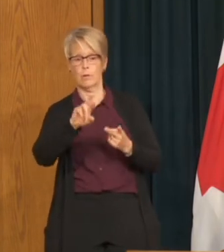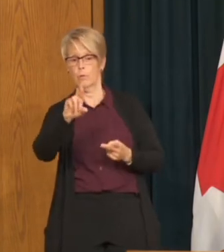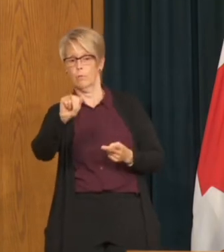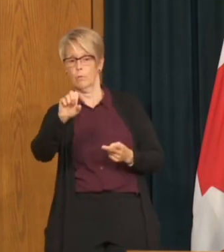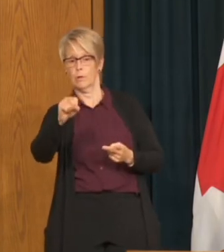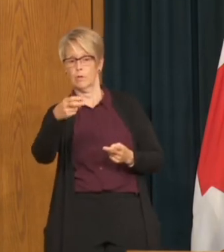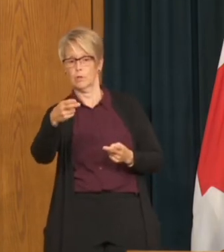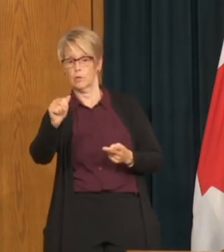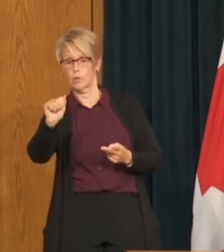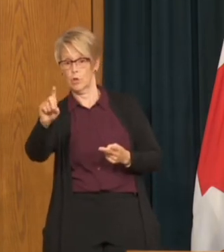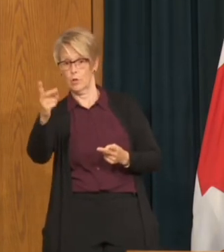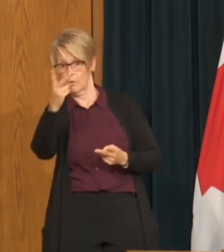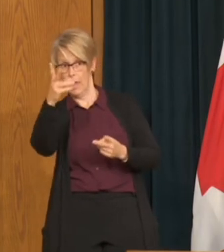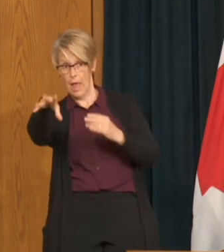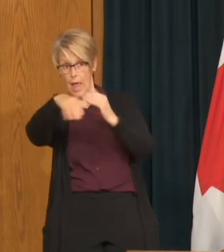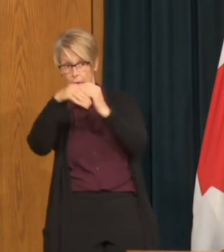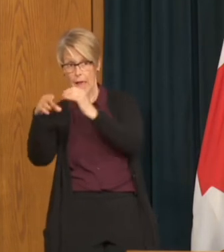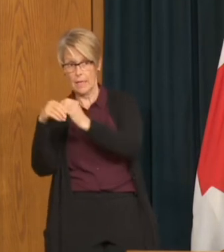add?